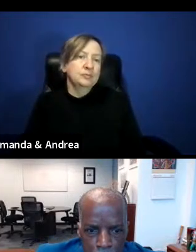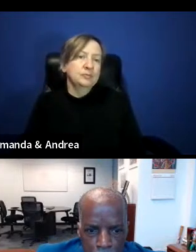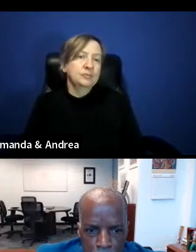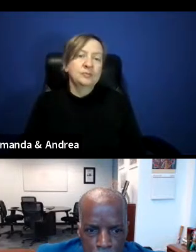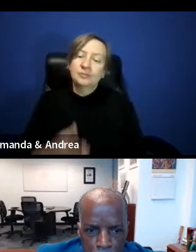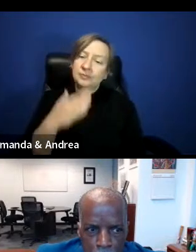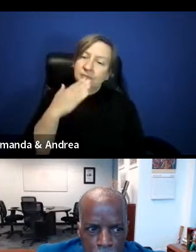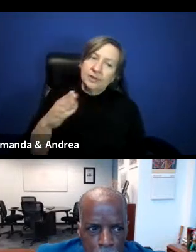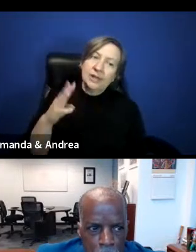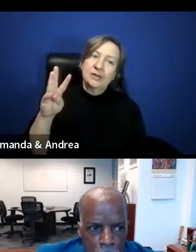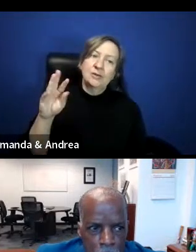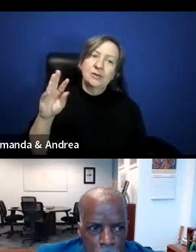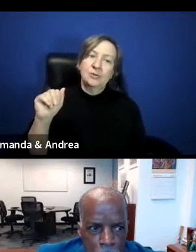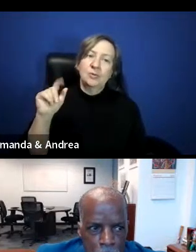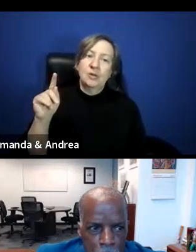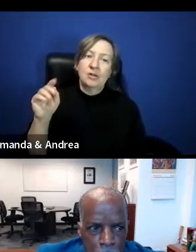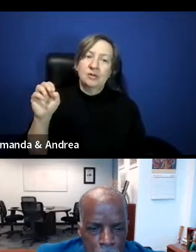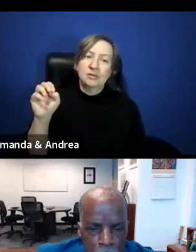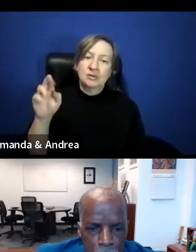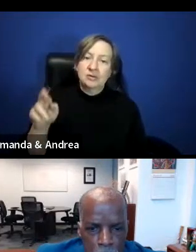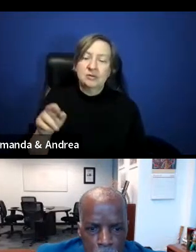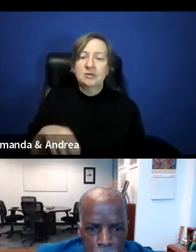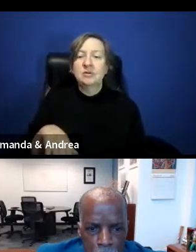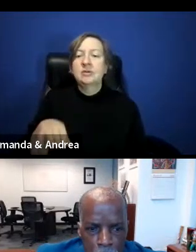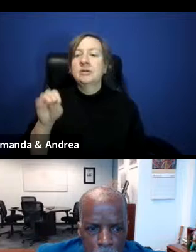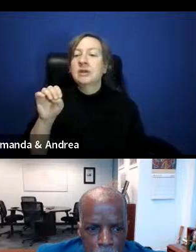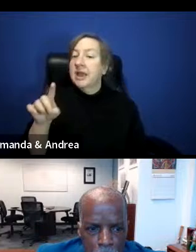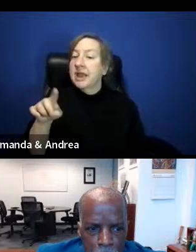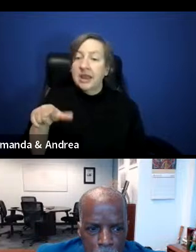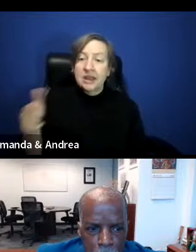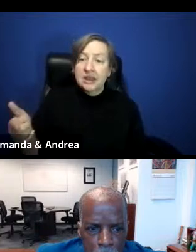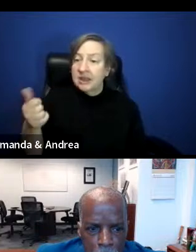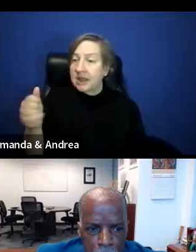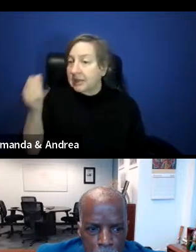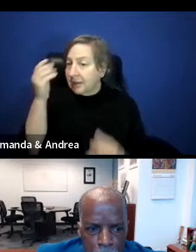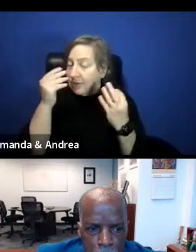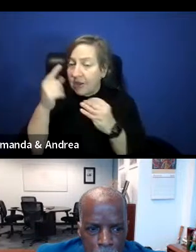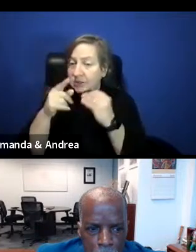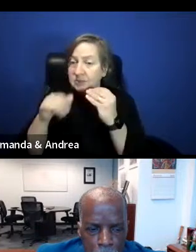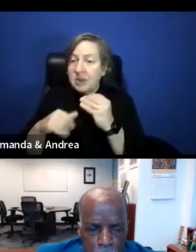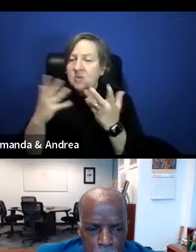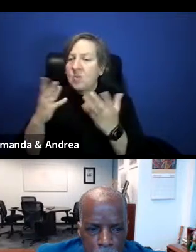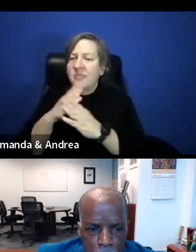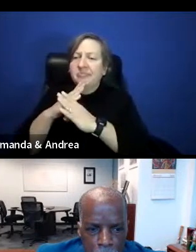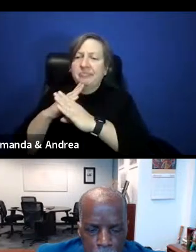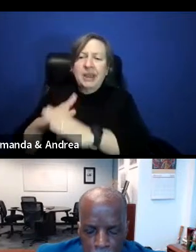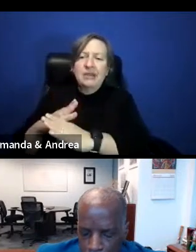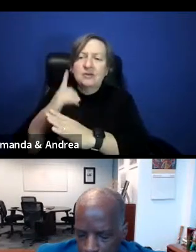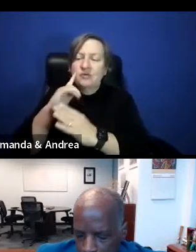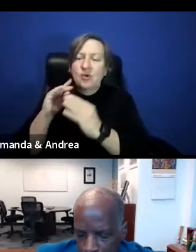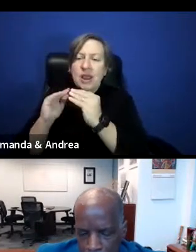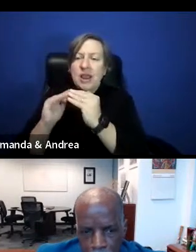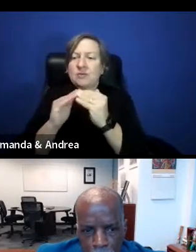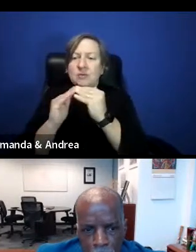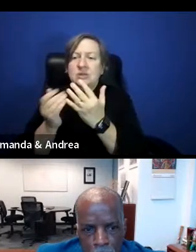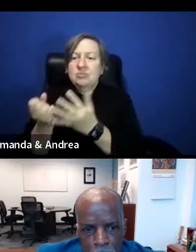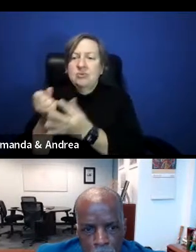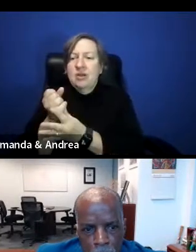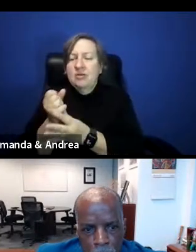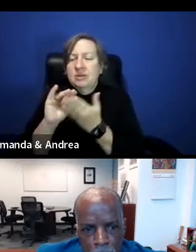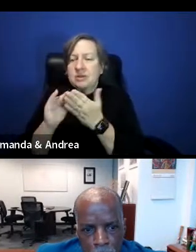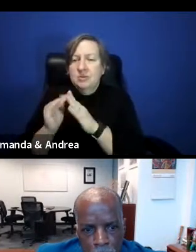Thank you, Walter. Ed, I turn to you. Any thoughts from you on this, talking about the barriers again for equity priority communities?